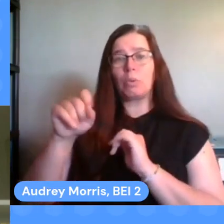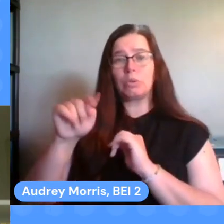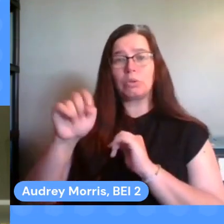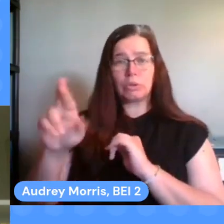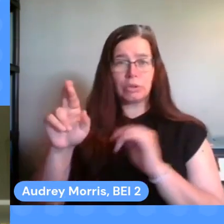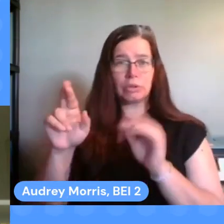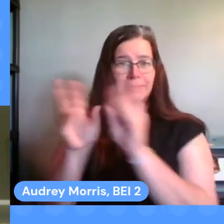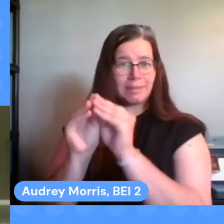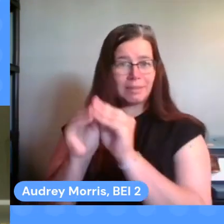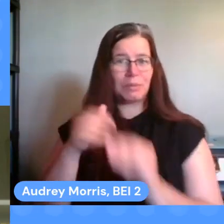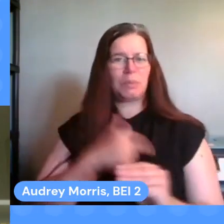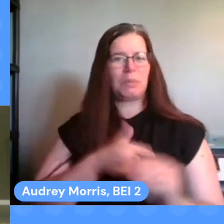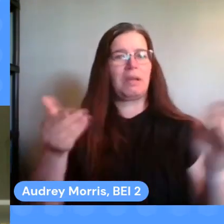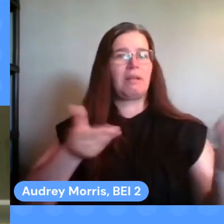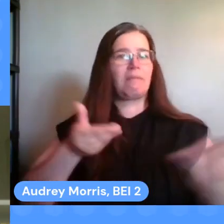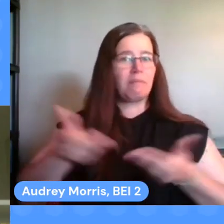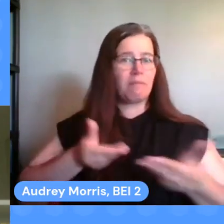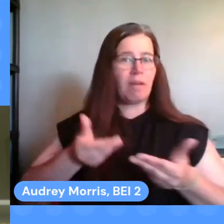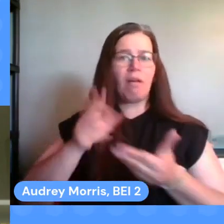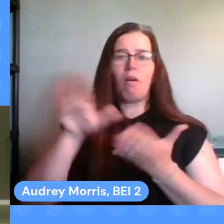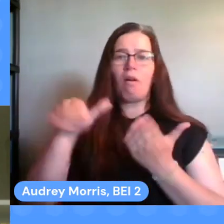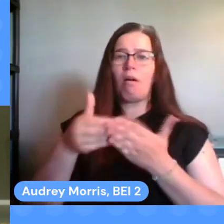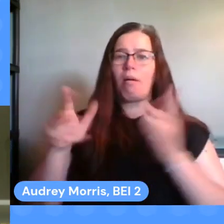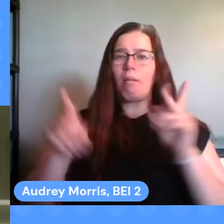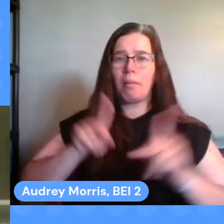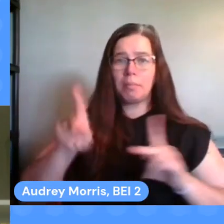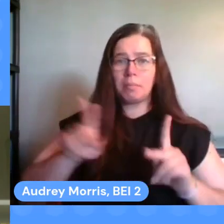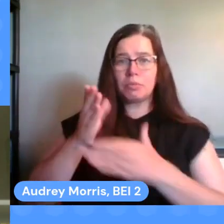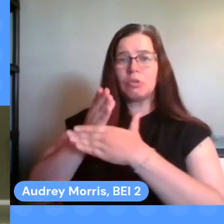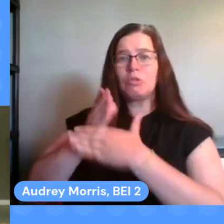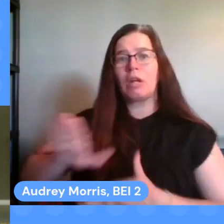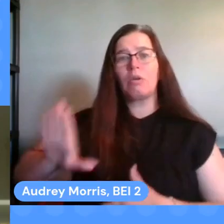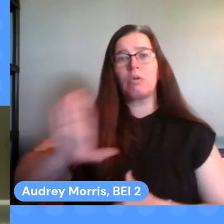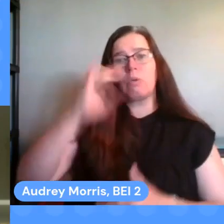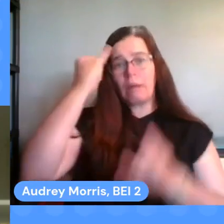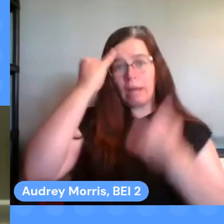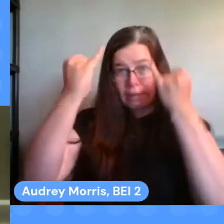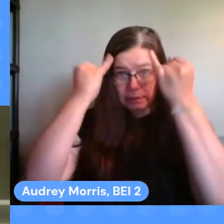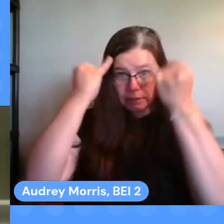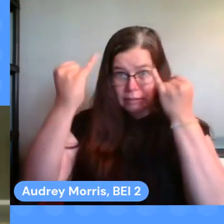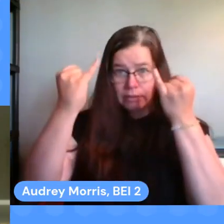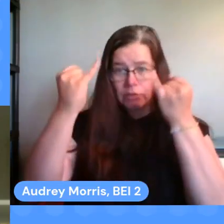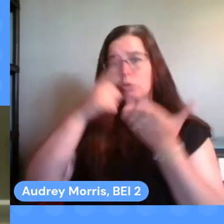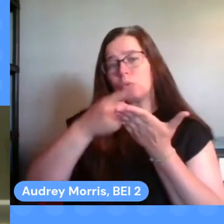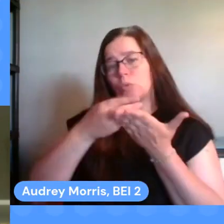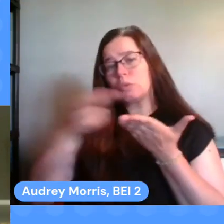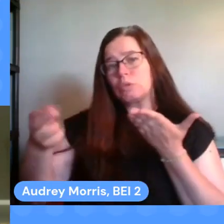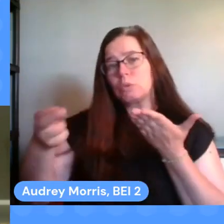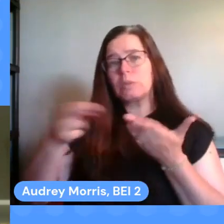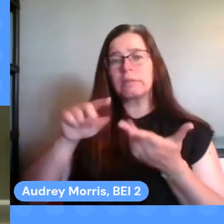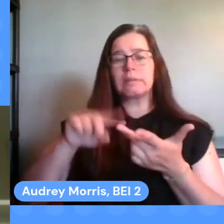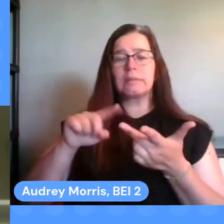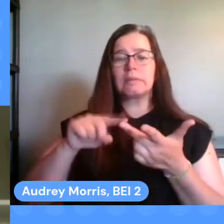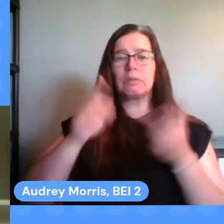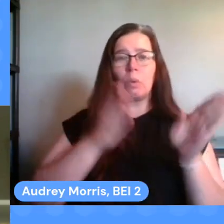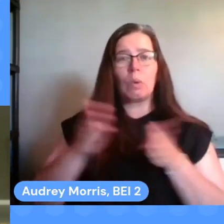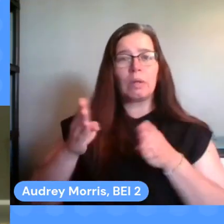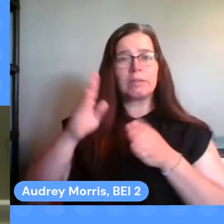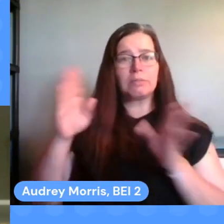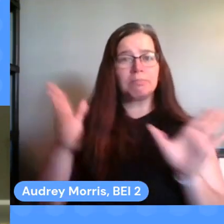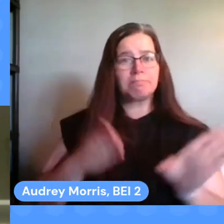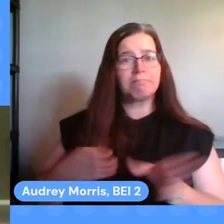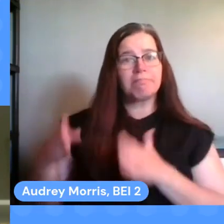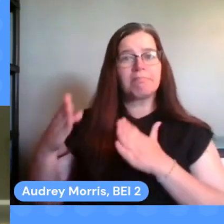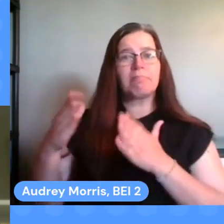where we invite all conference attendees to share your ideas, resources, and organizational initiatives with